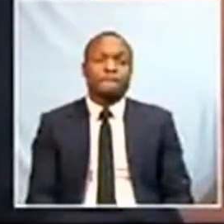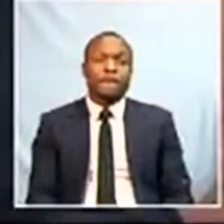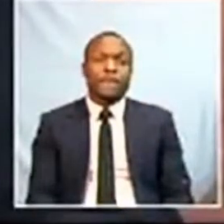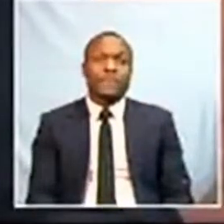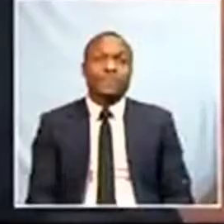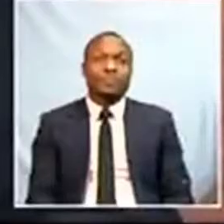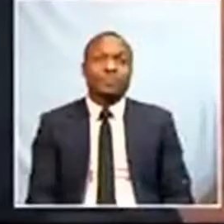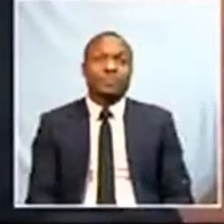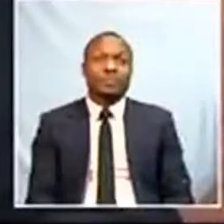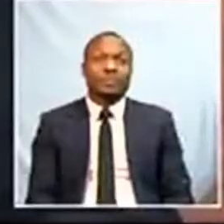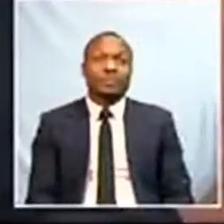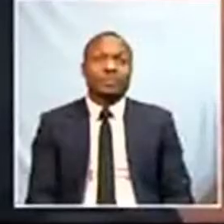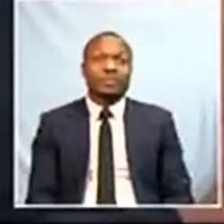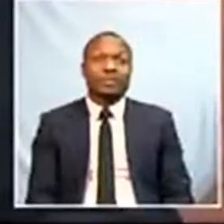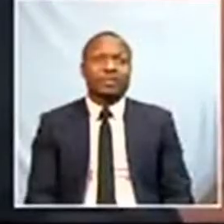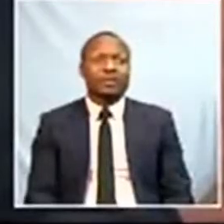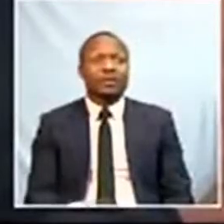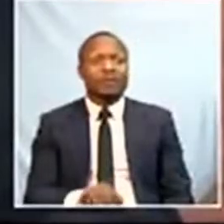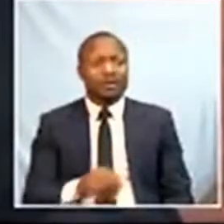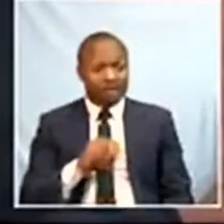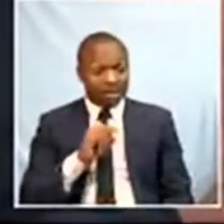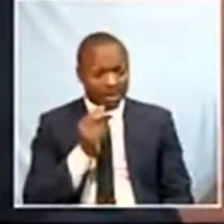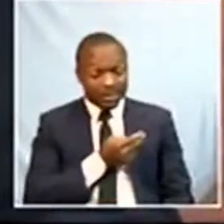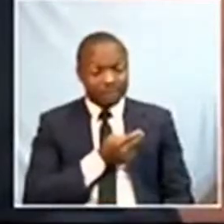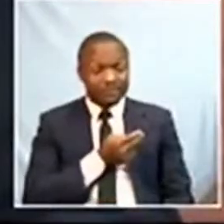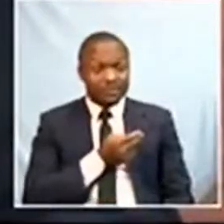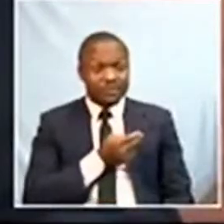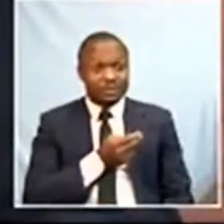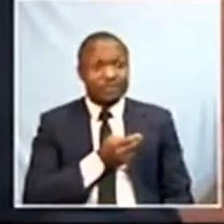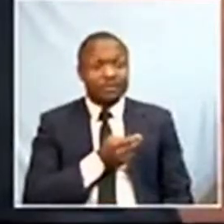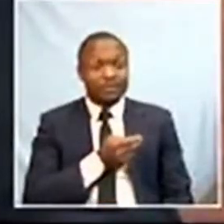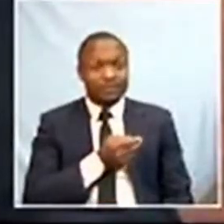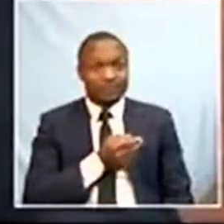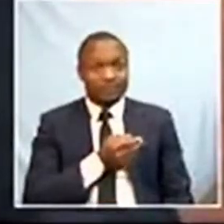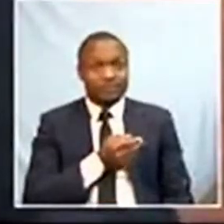Client to you, our landlord.